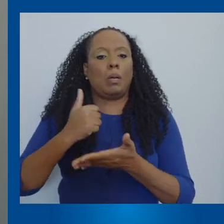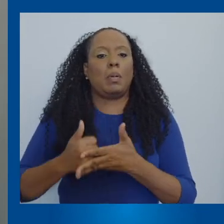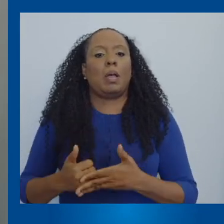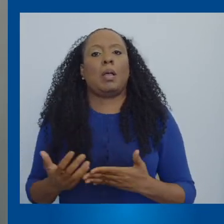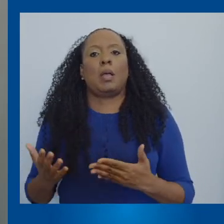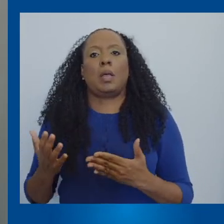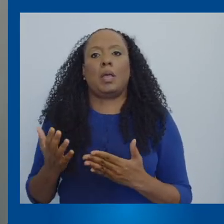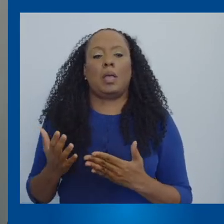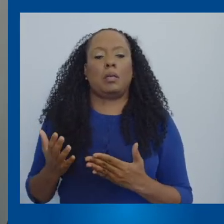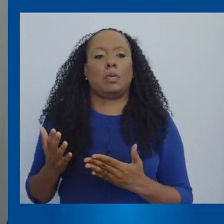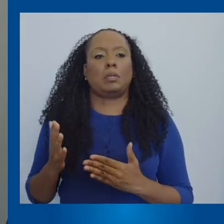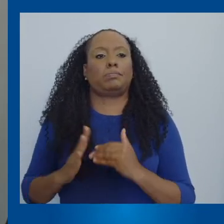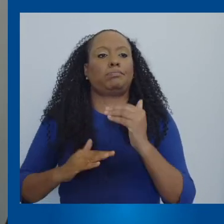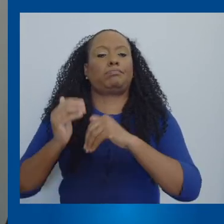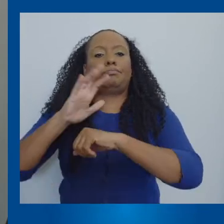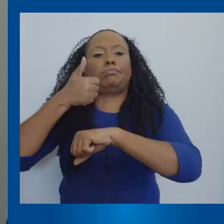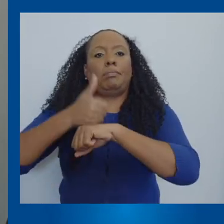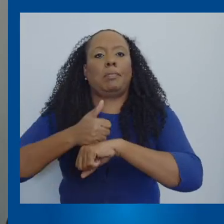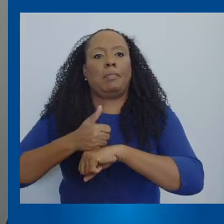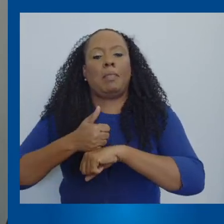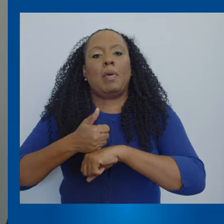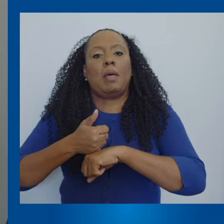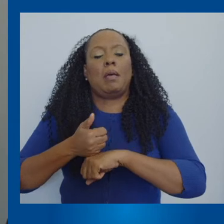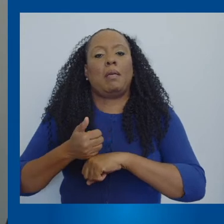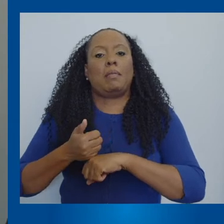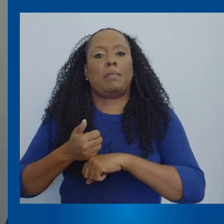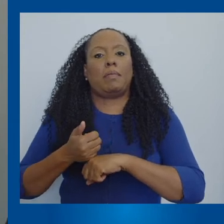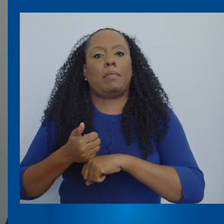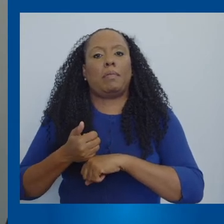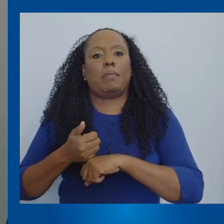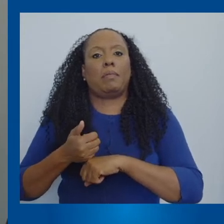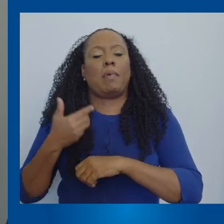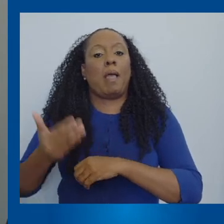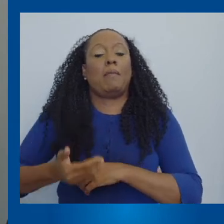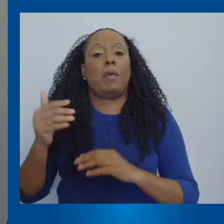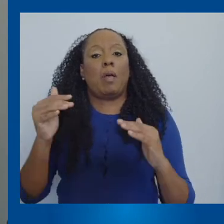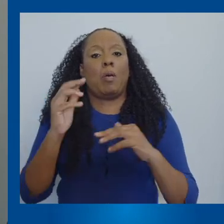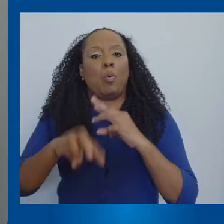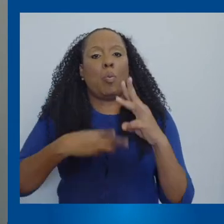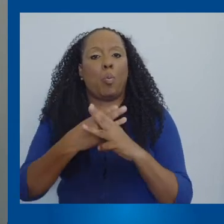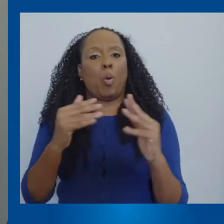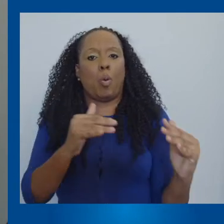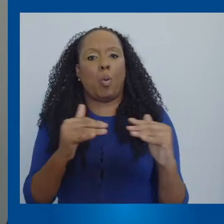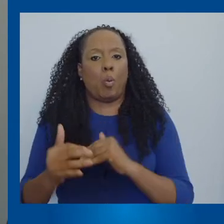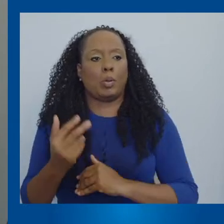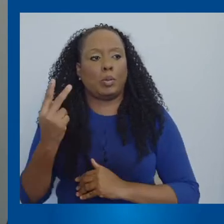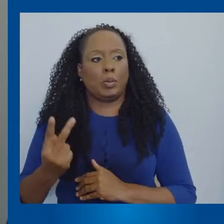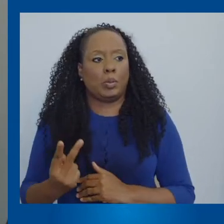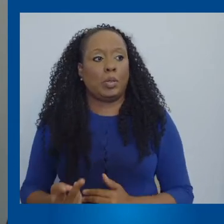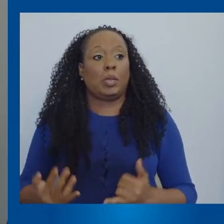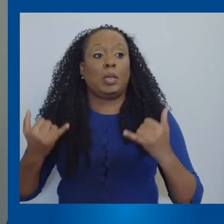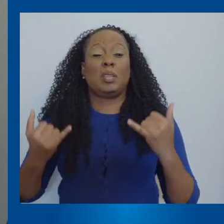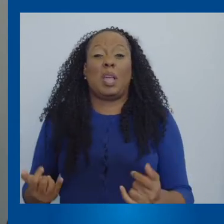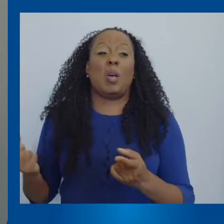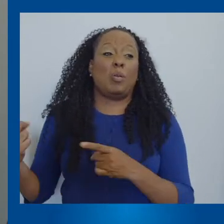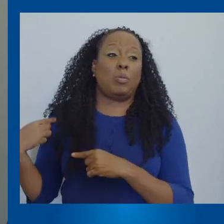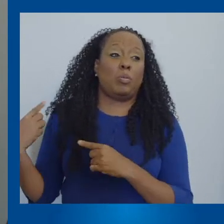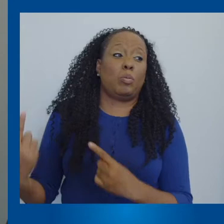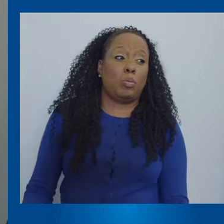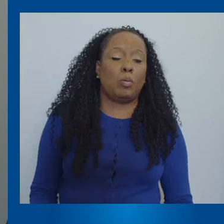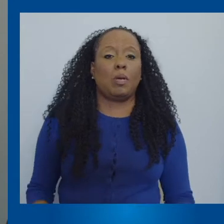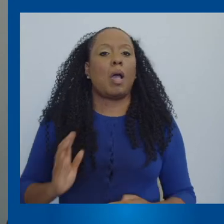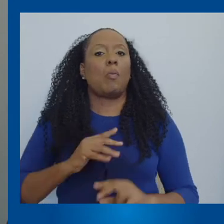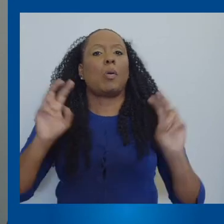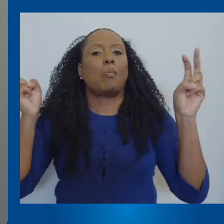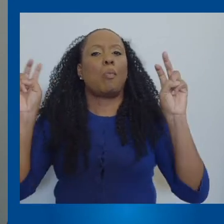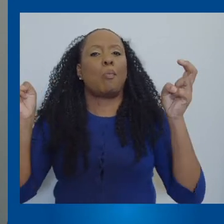II. The challenges today in the third decade of the 21st century have become far more global, and the war is